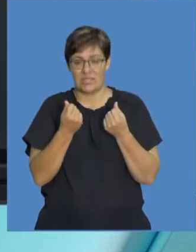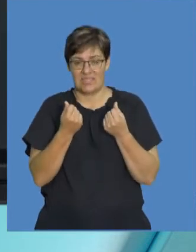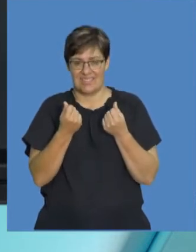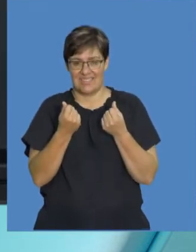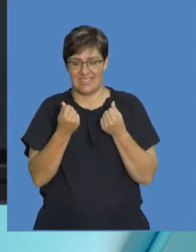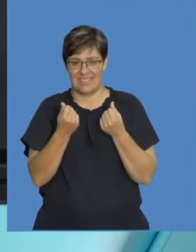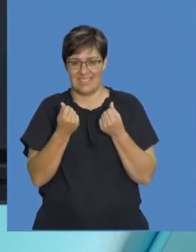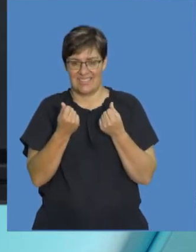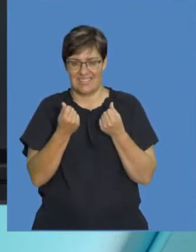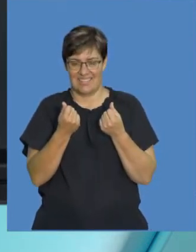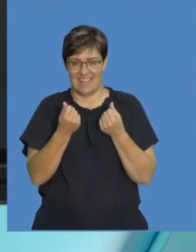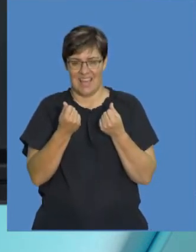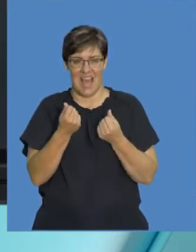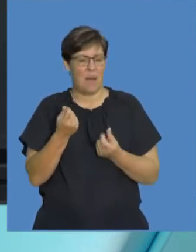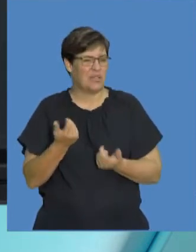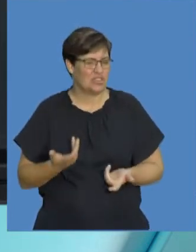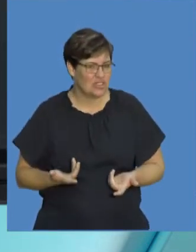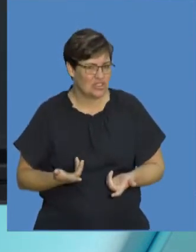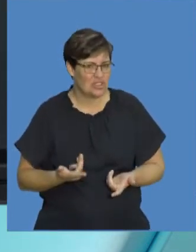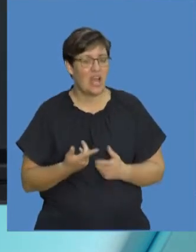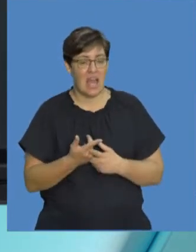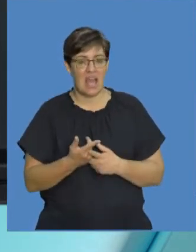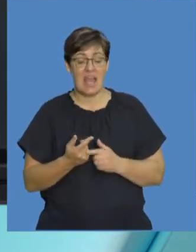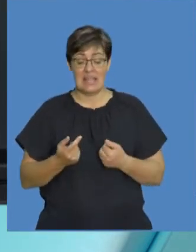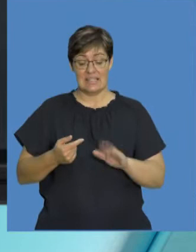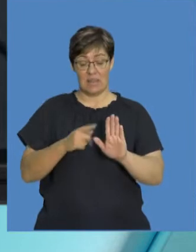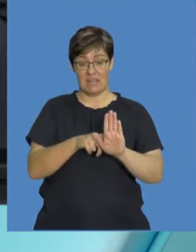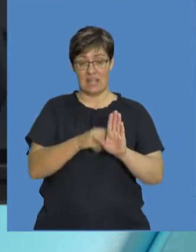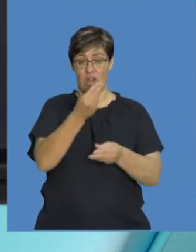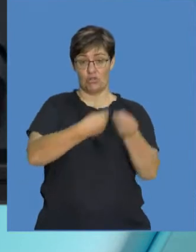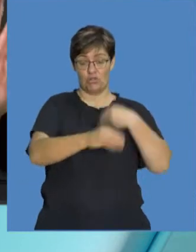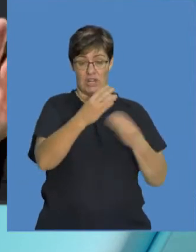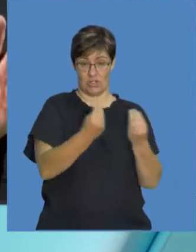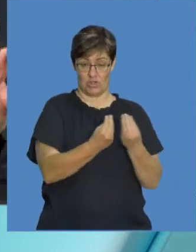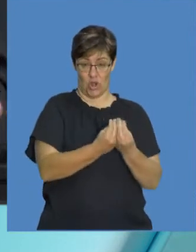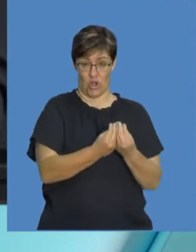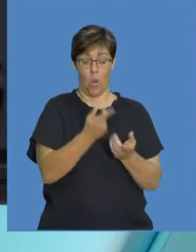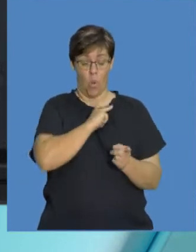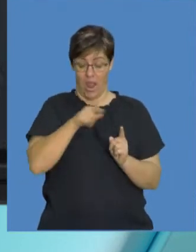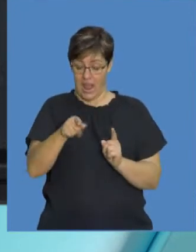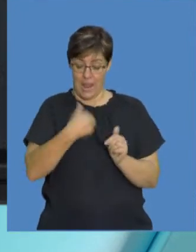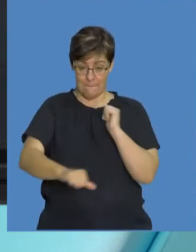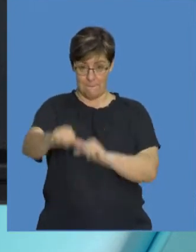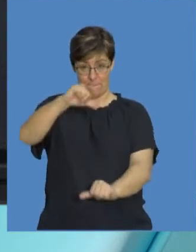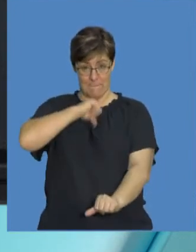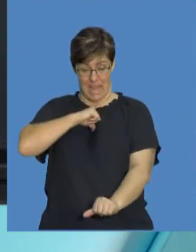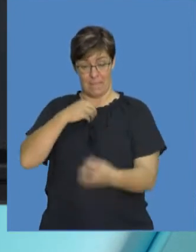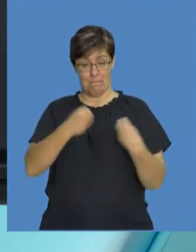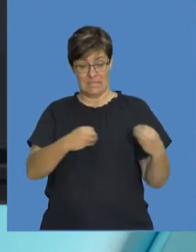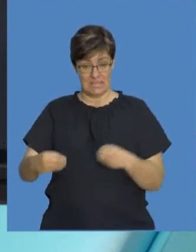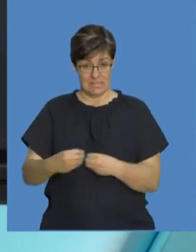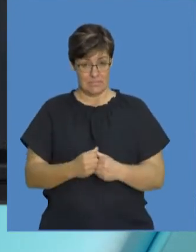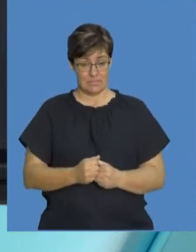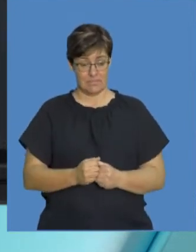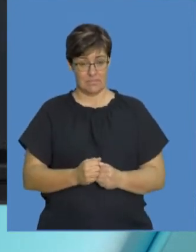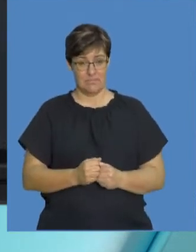price of the item. And that one was a debit to trading stock, because the goods came back into our